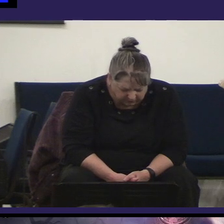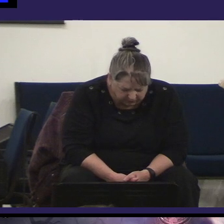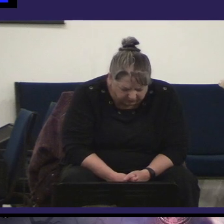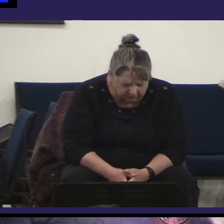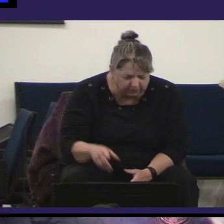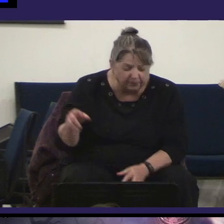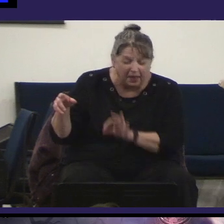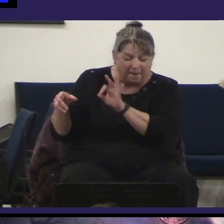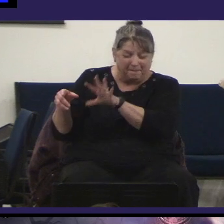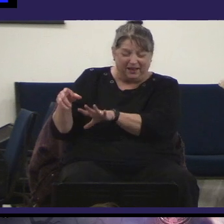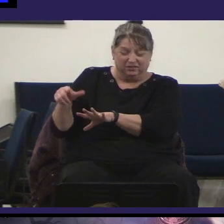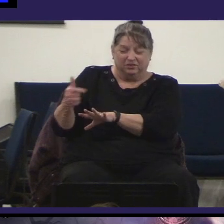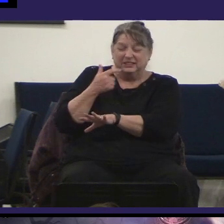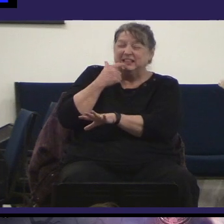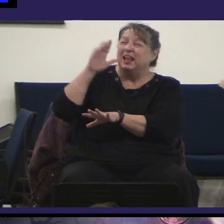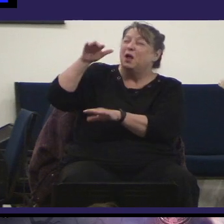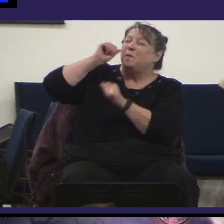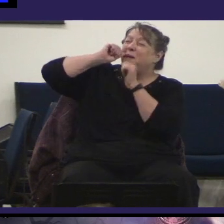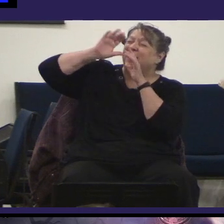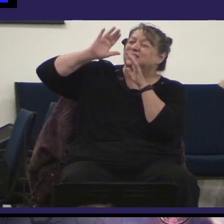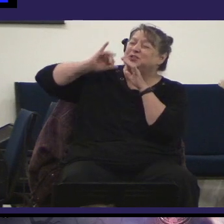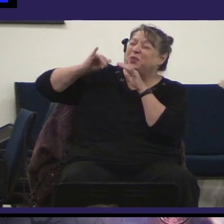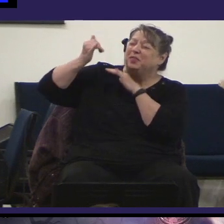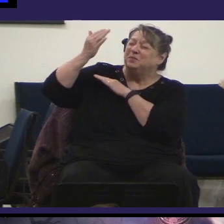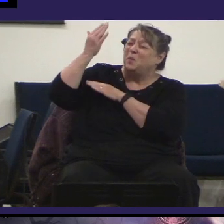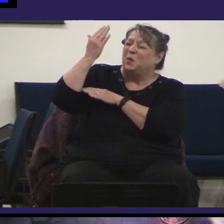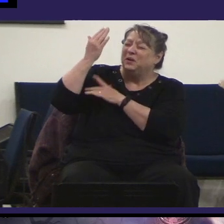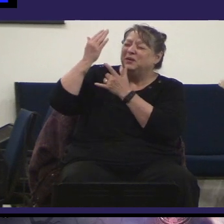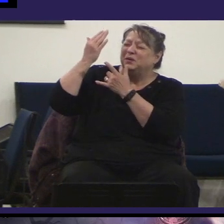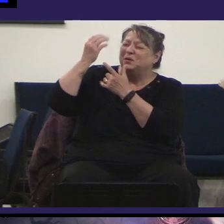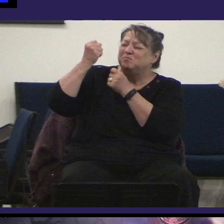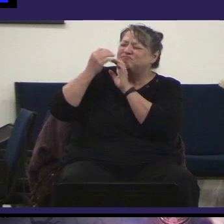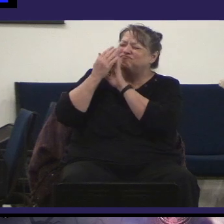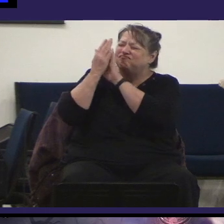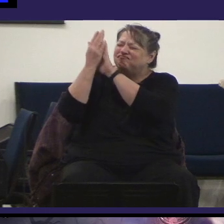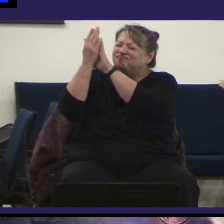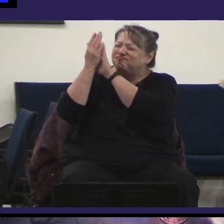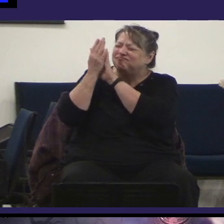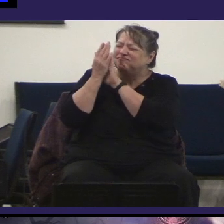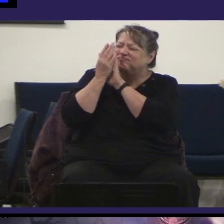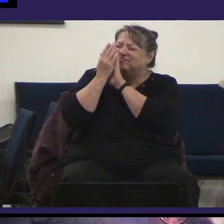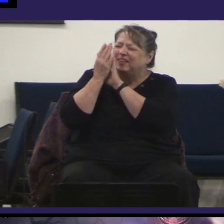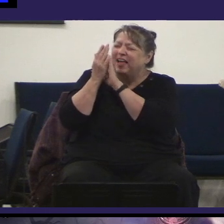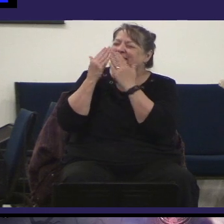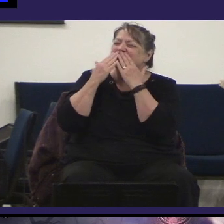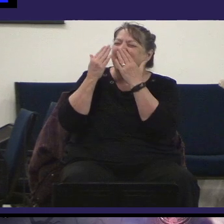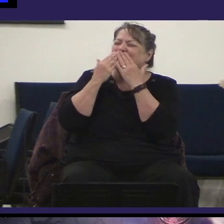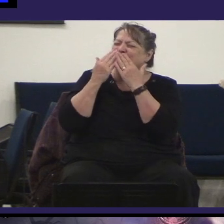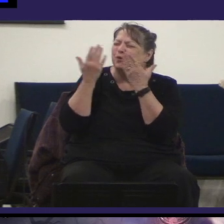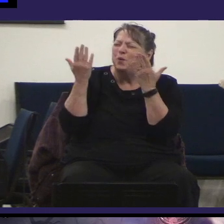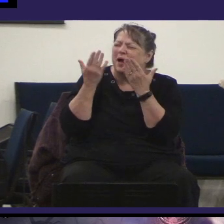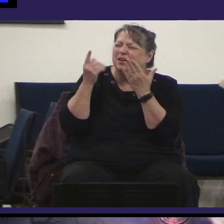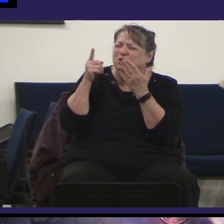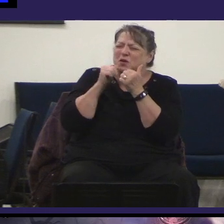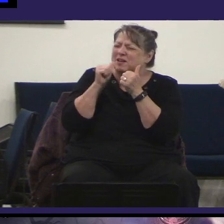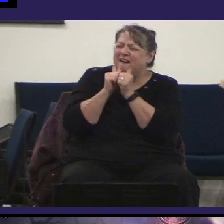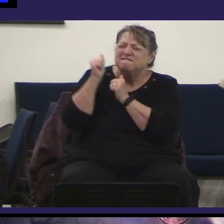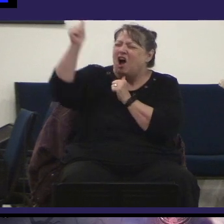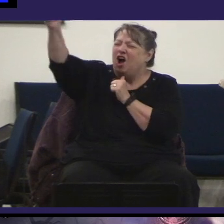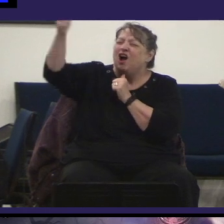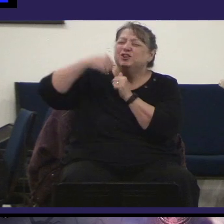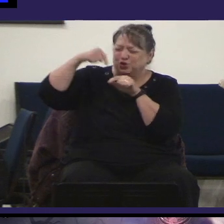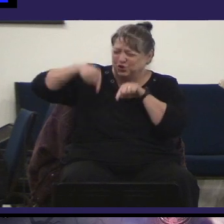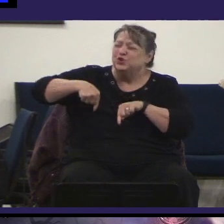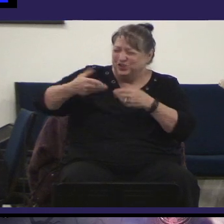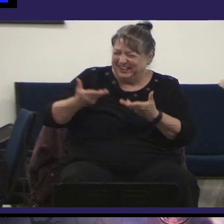Father, we bless you this morning for your presence. We thank you, Holy Spirit, for you're here today. You're here to minister. You made